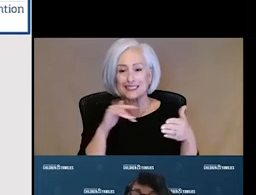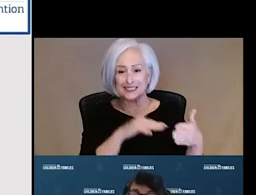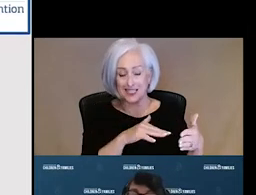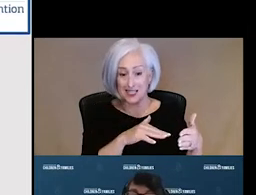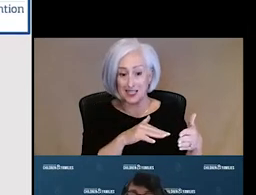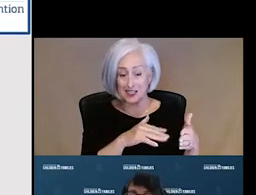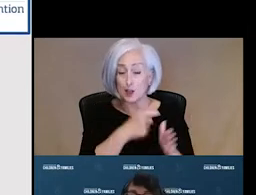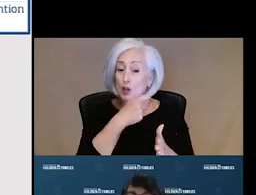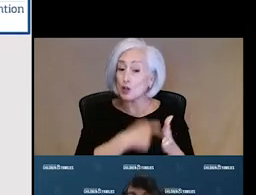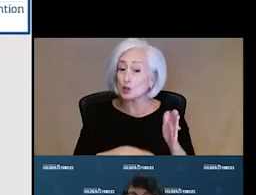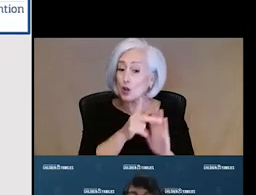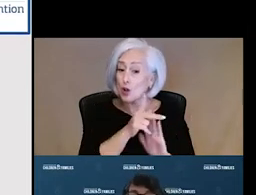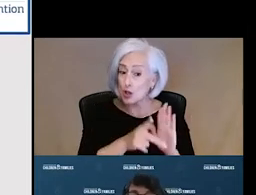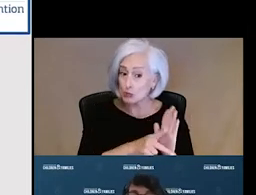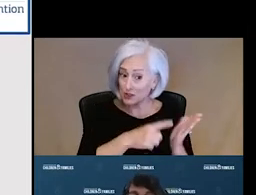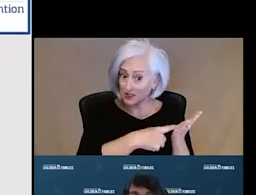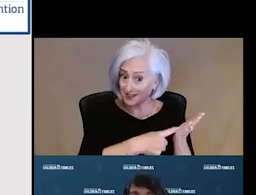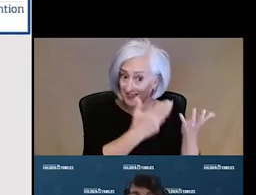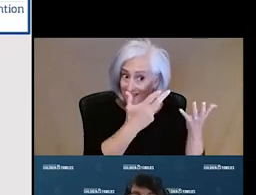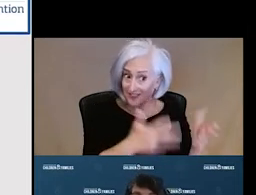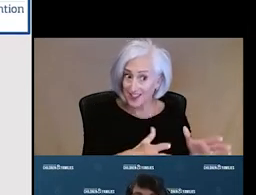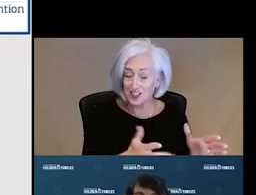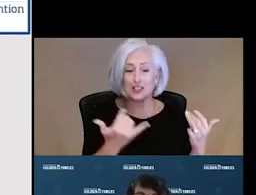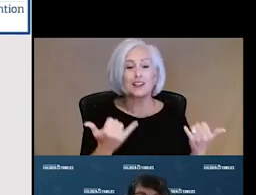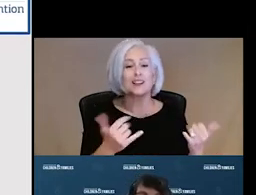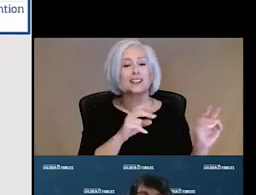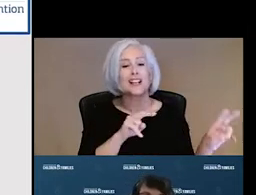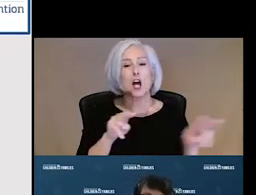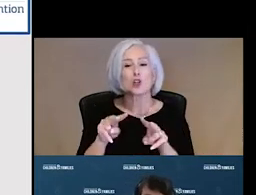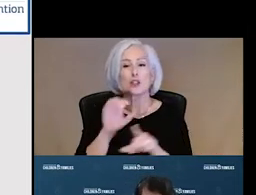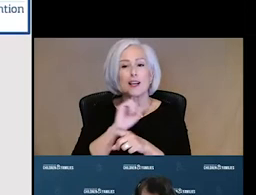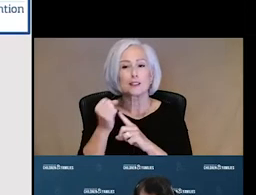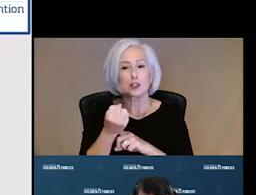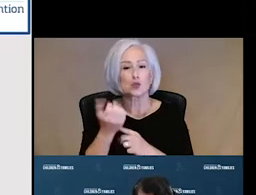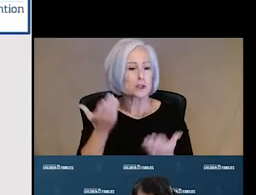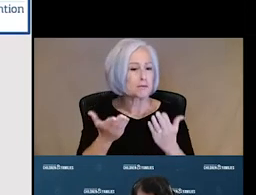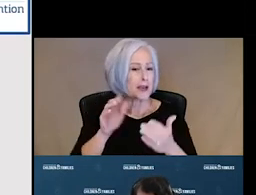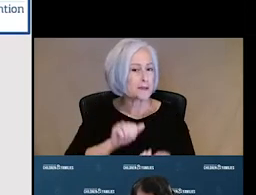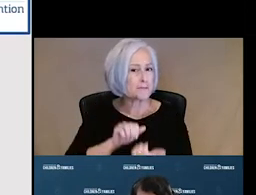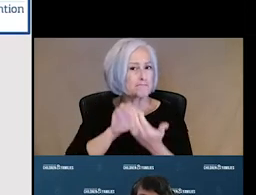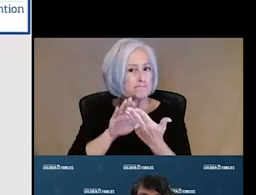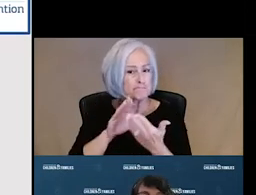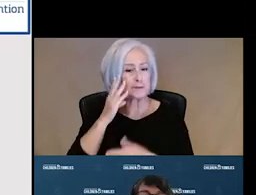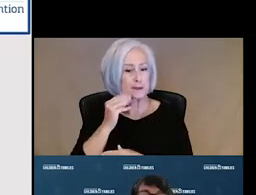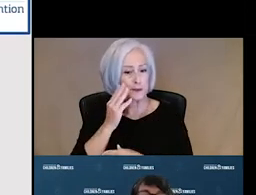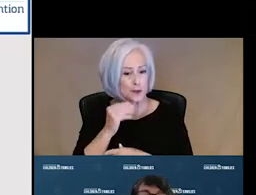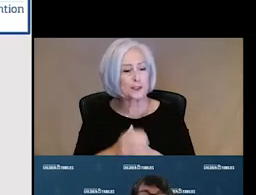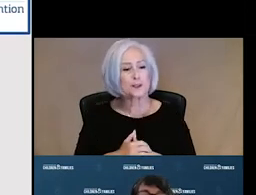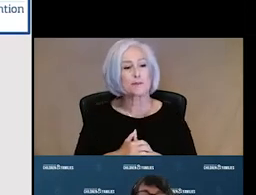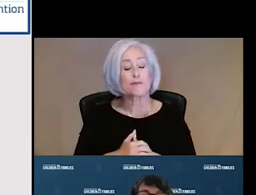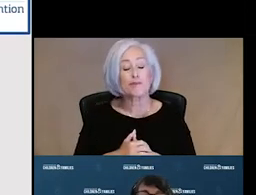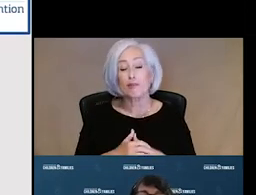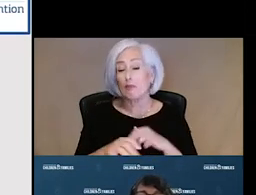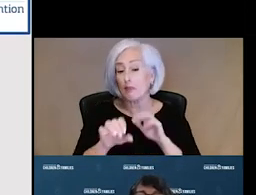examine a scenario that may look a lot like a situation you have faced in your work. So for example, you're a